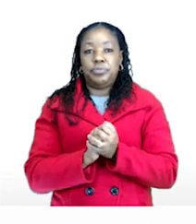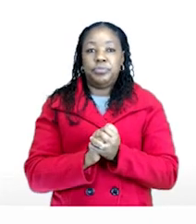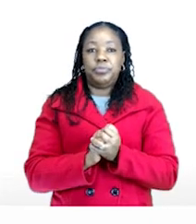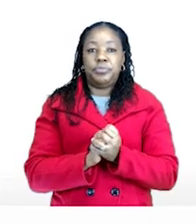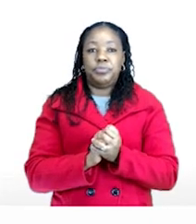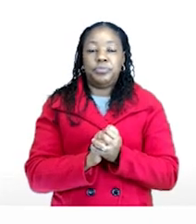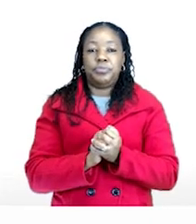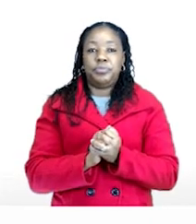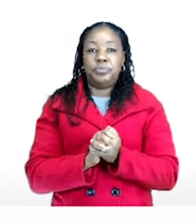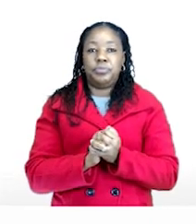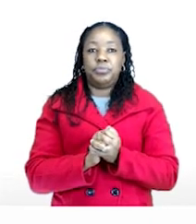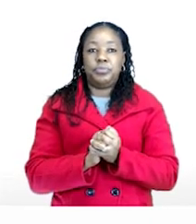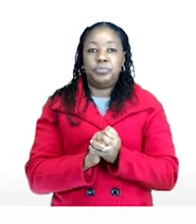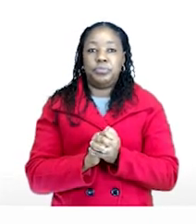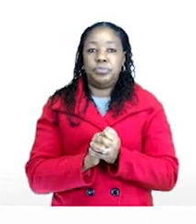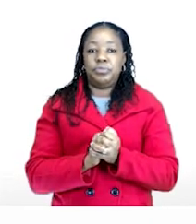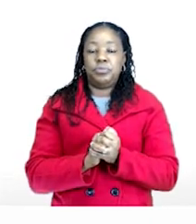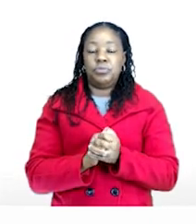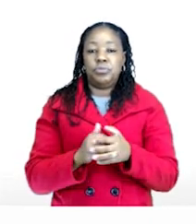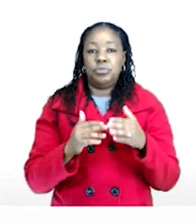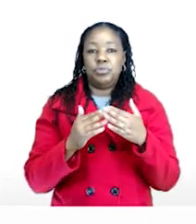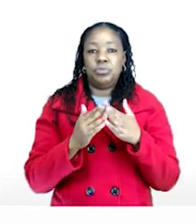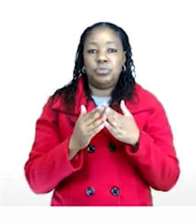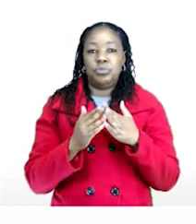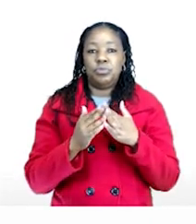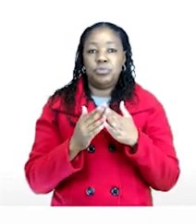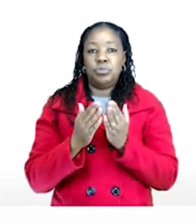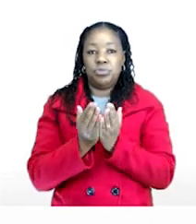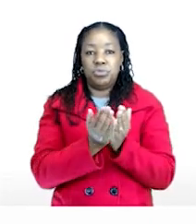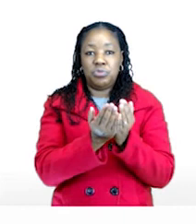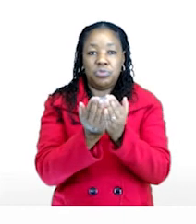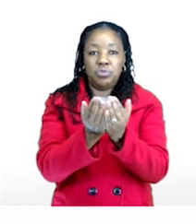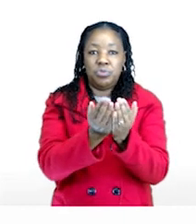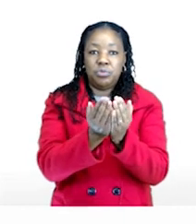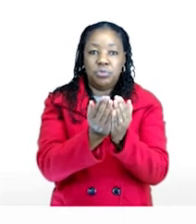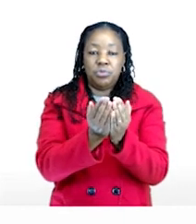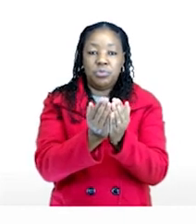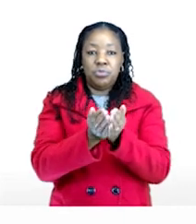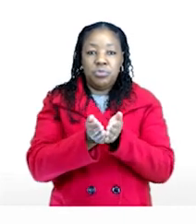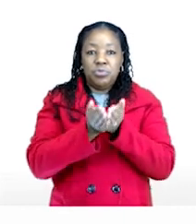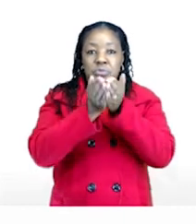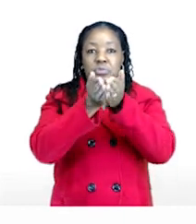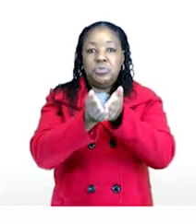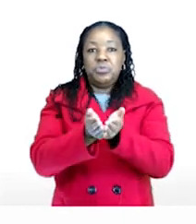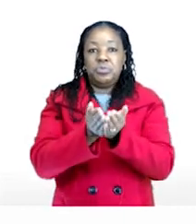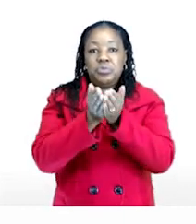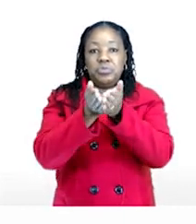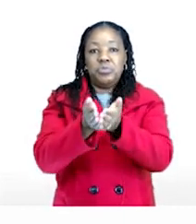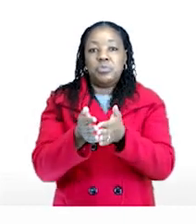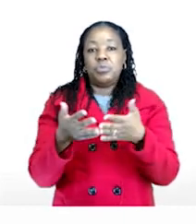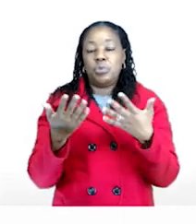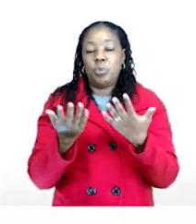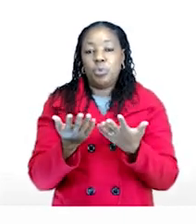to show the direction of how this boat is going to sail until it reaches the